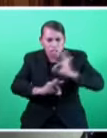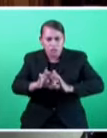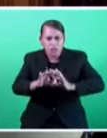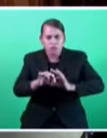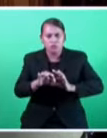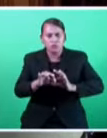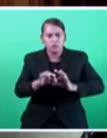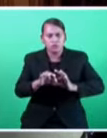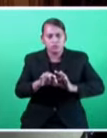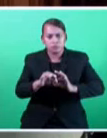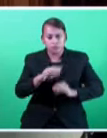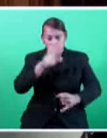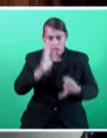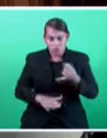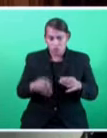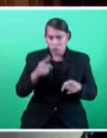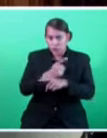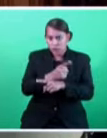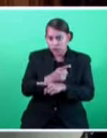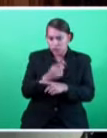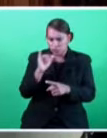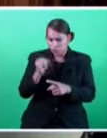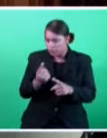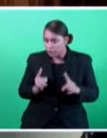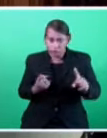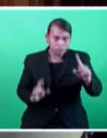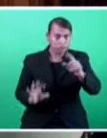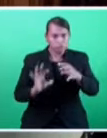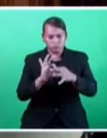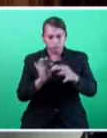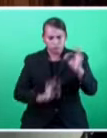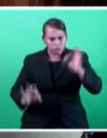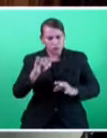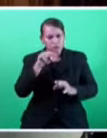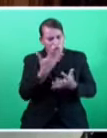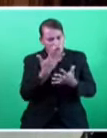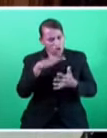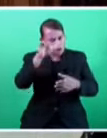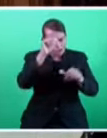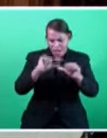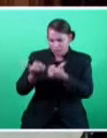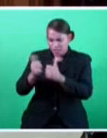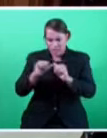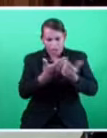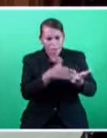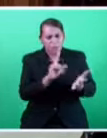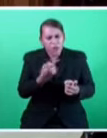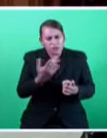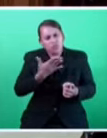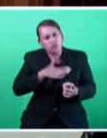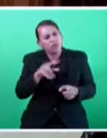the end of the week statements have been formatted and agreed to by both sides, but it's just a matter of consistency. I also like